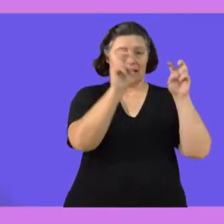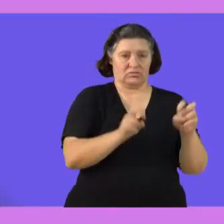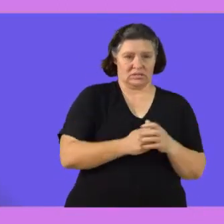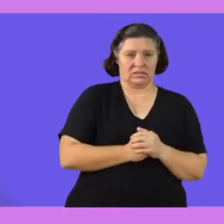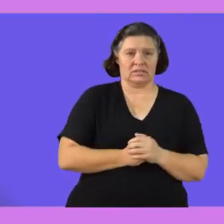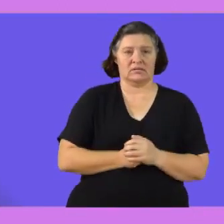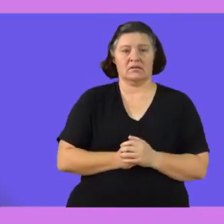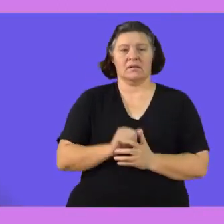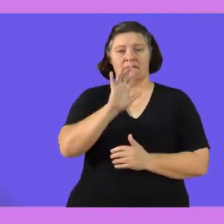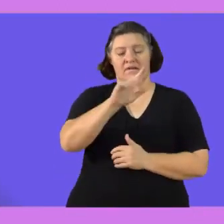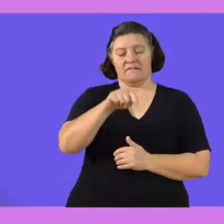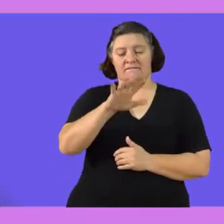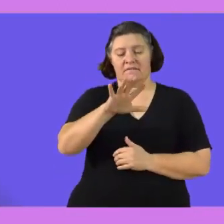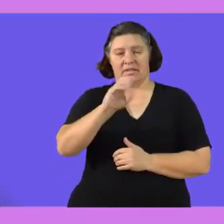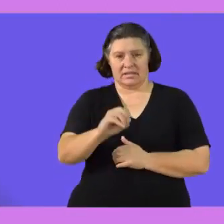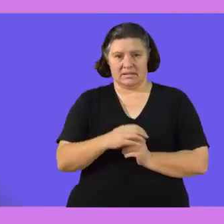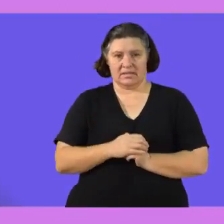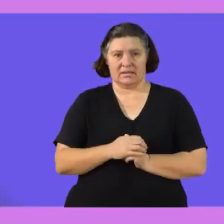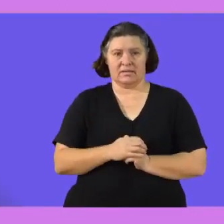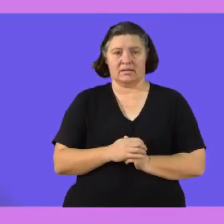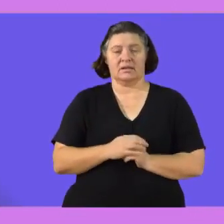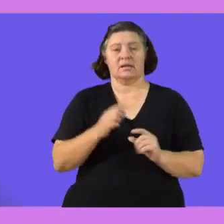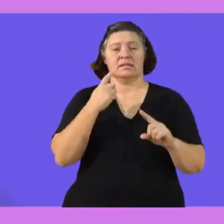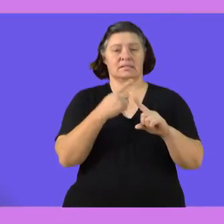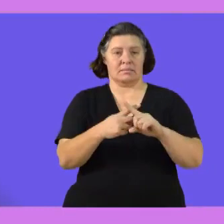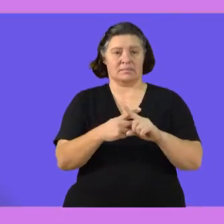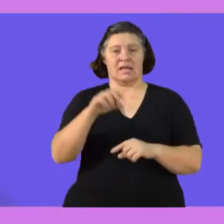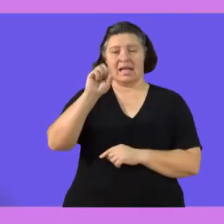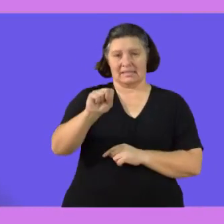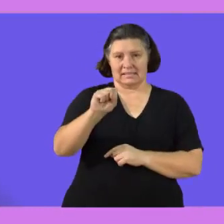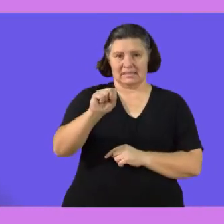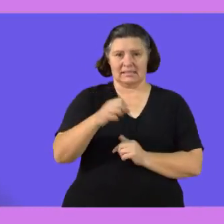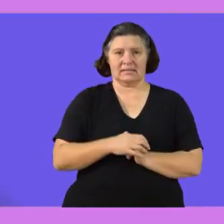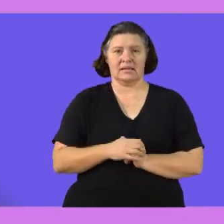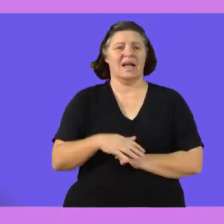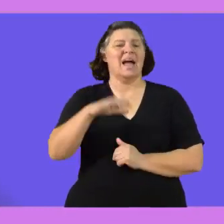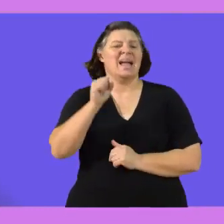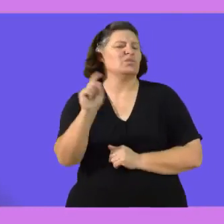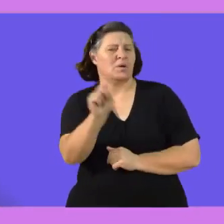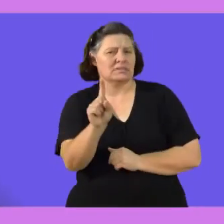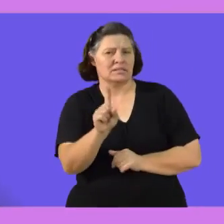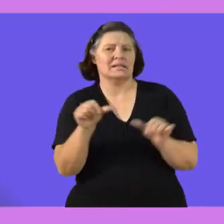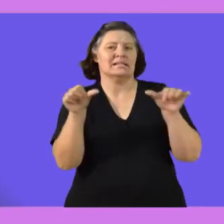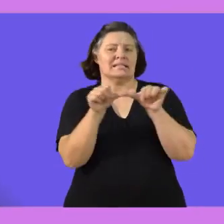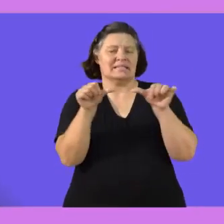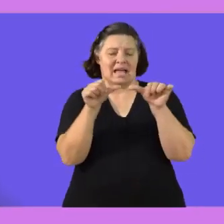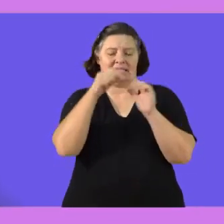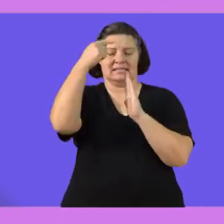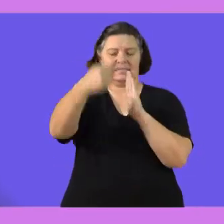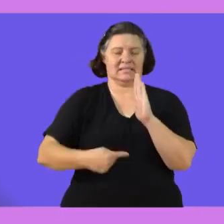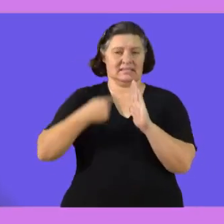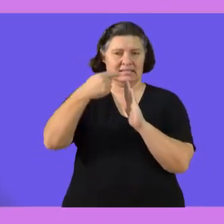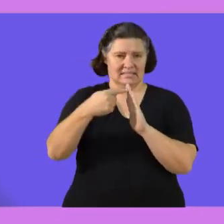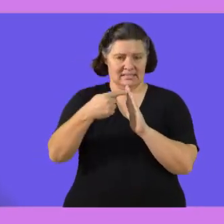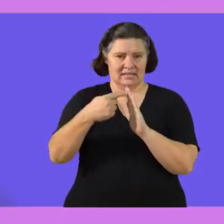for electricity, 5 rand 50 multiplied by S. Now let's see, S is the size of the circuit